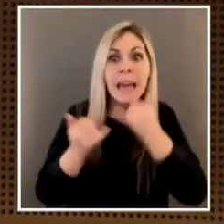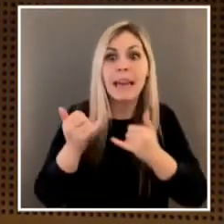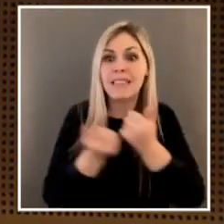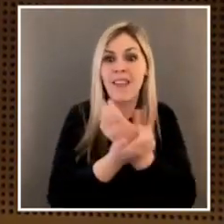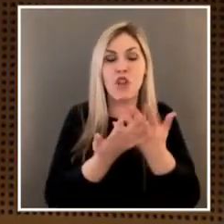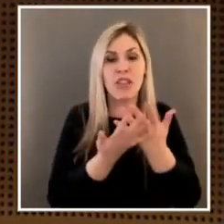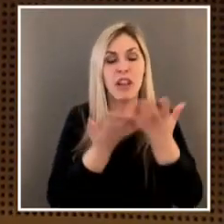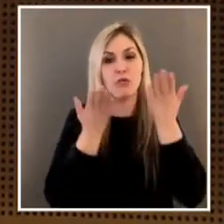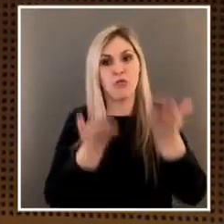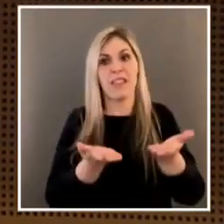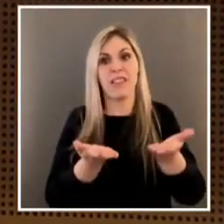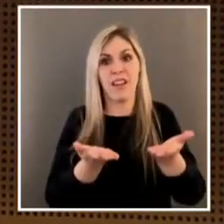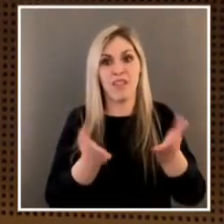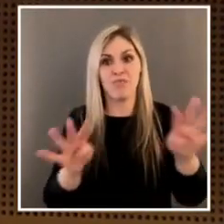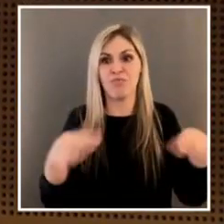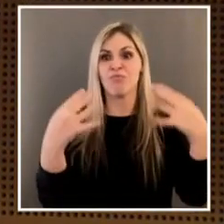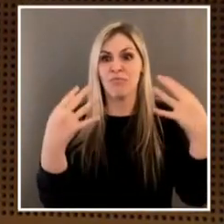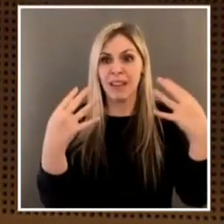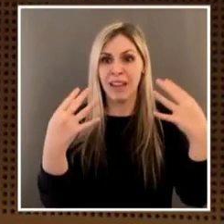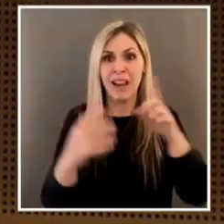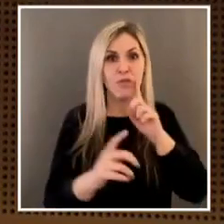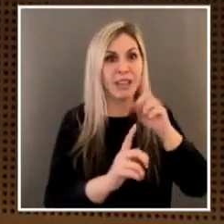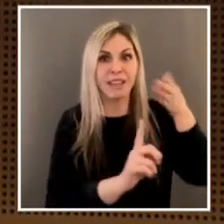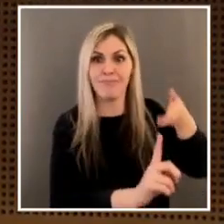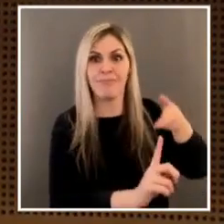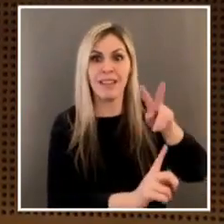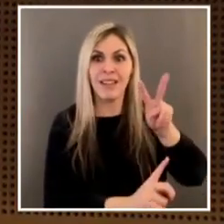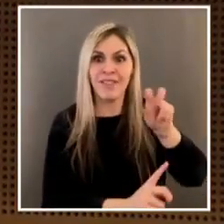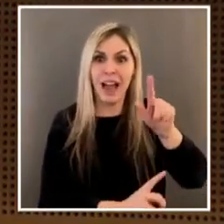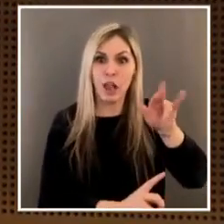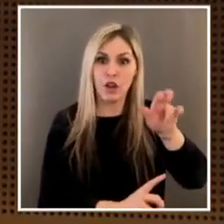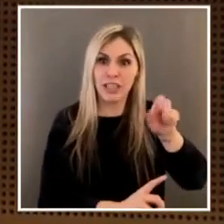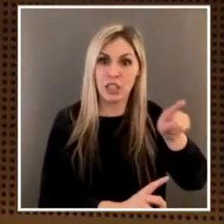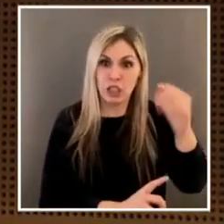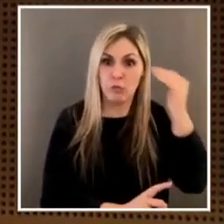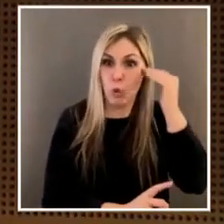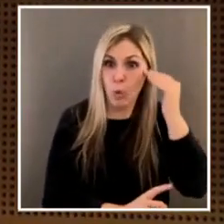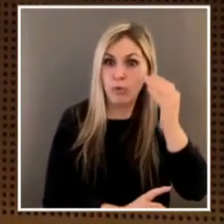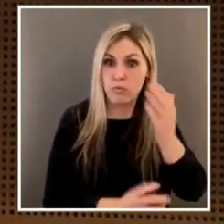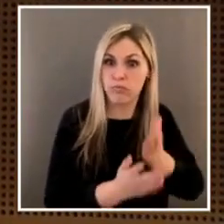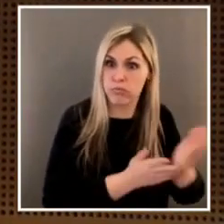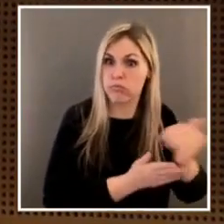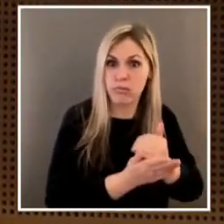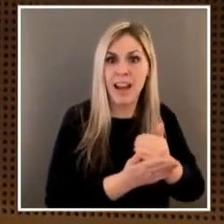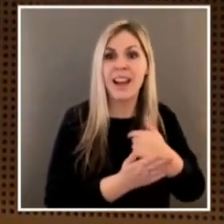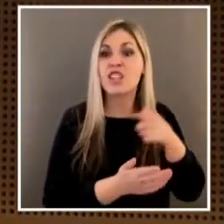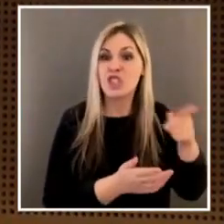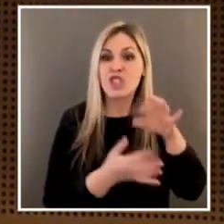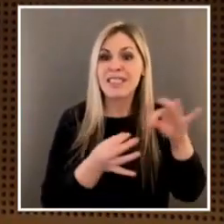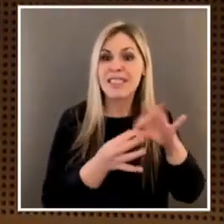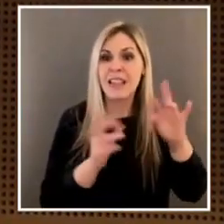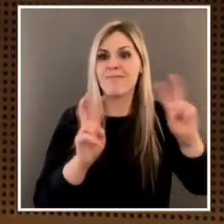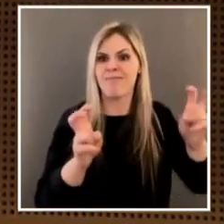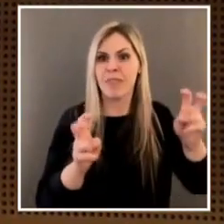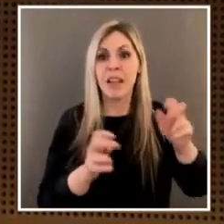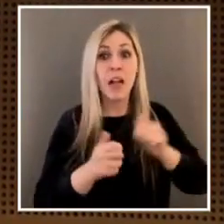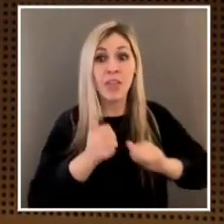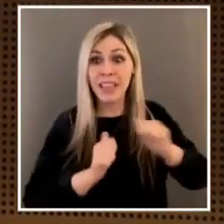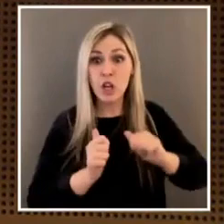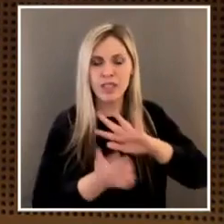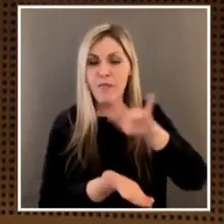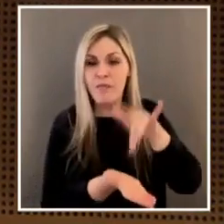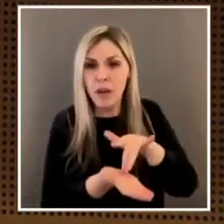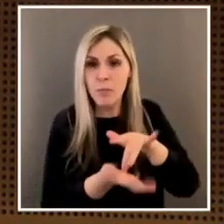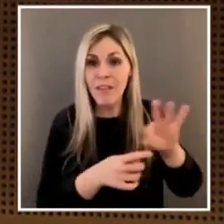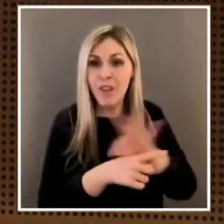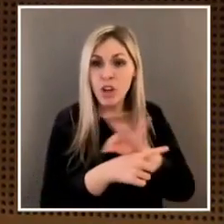one understands that more than Valerie. She said, and I'm going to quote, "Theater's fundamental function is to